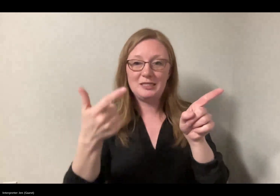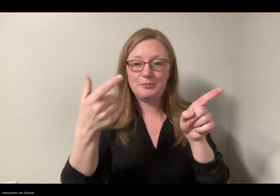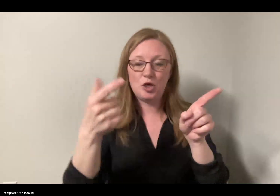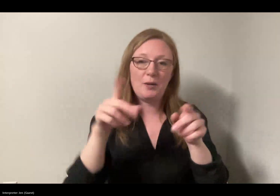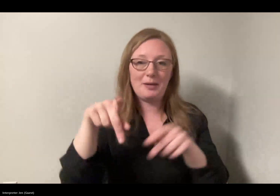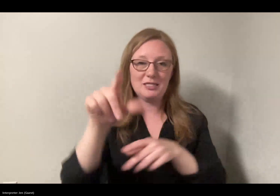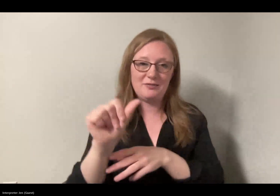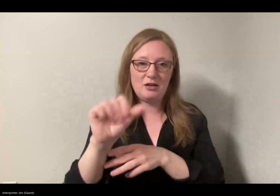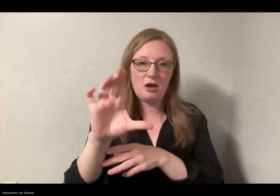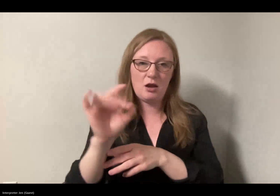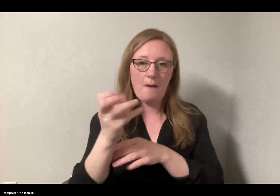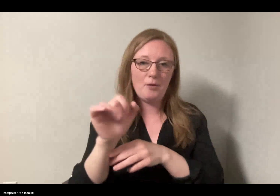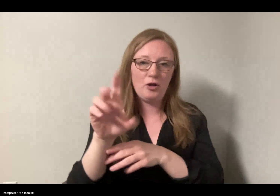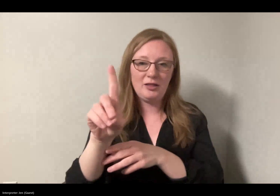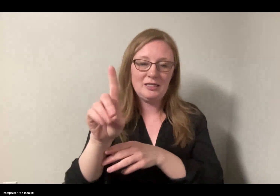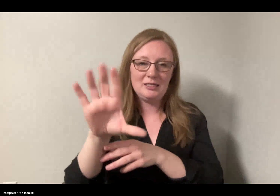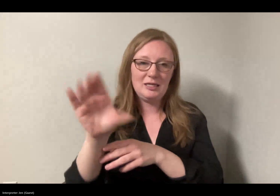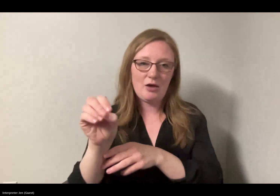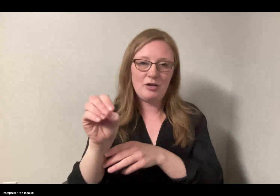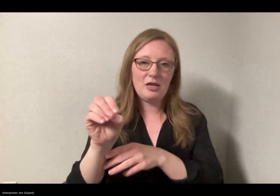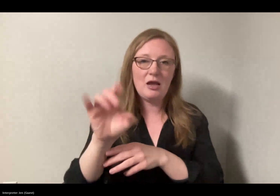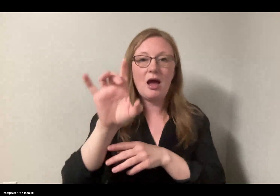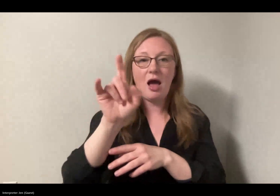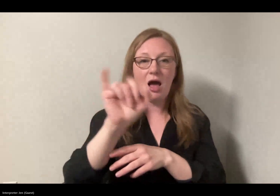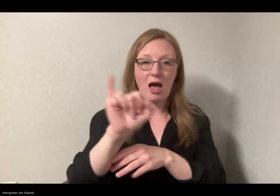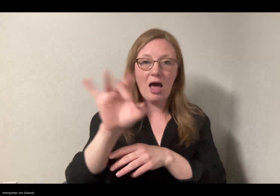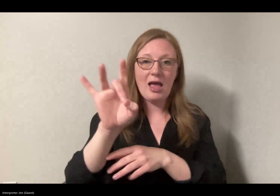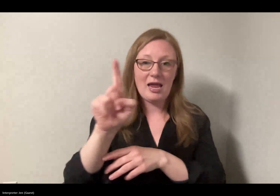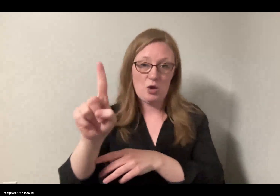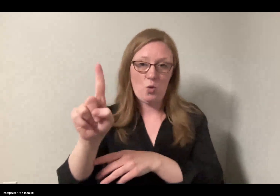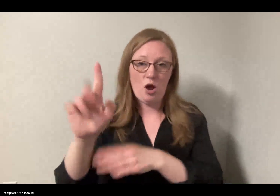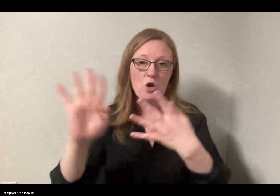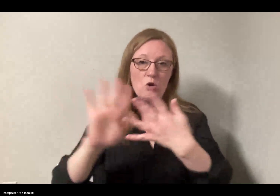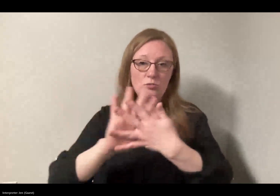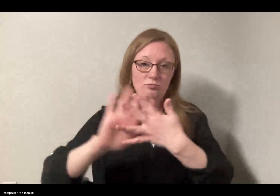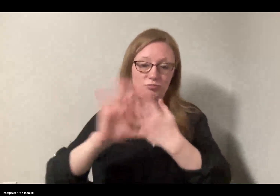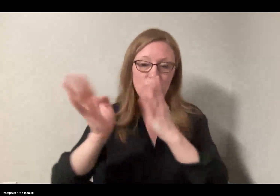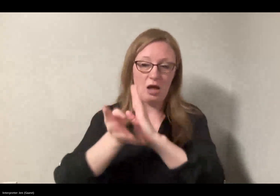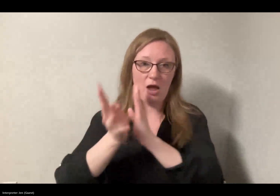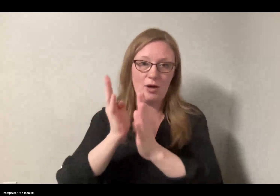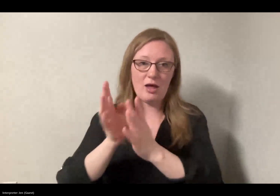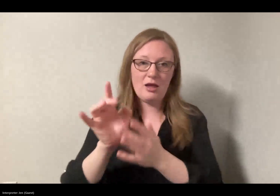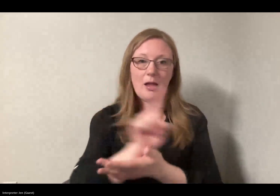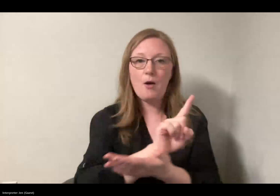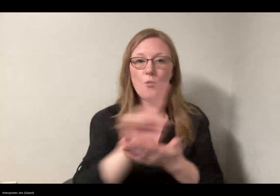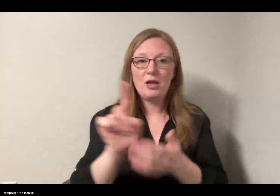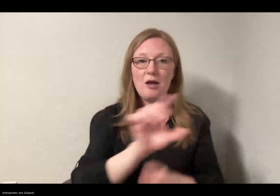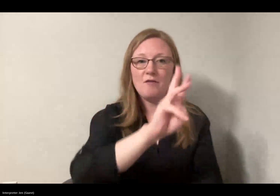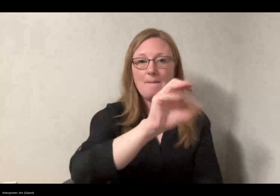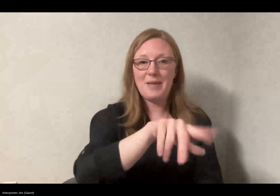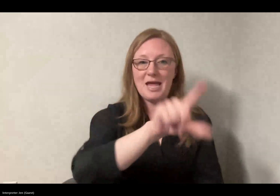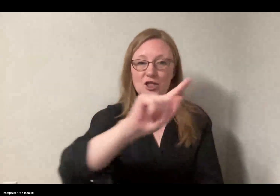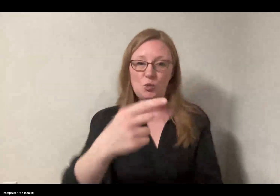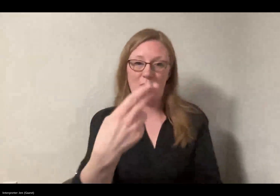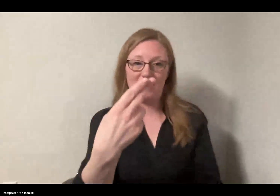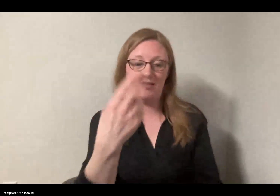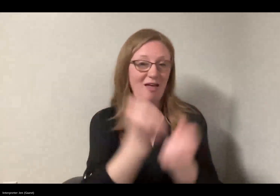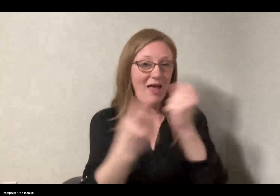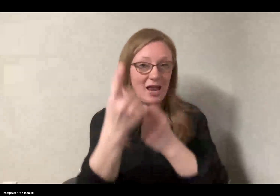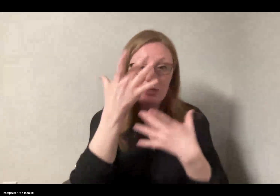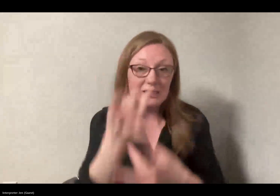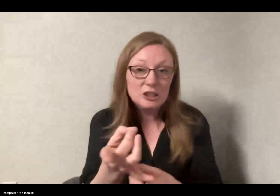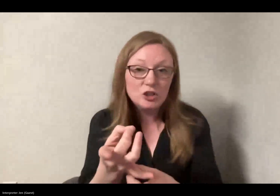in Cumberland County, right in the I-81 corridor. Next month is the week of May the 20th. So if anybody is interested in